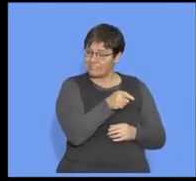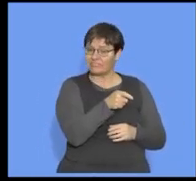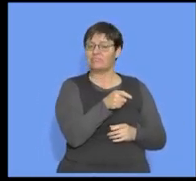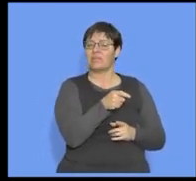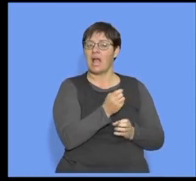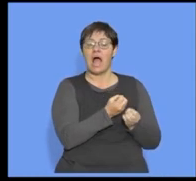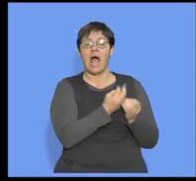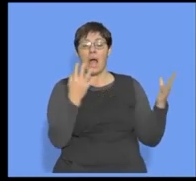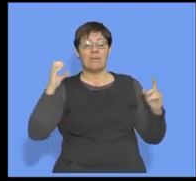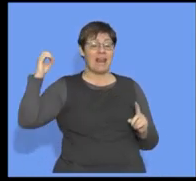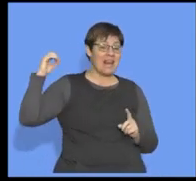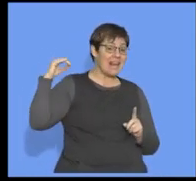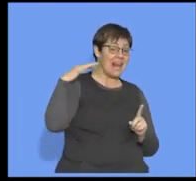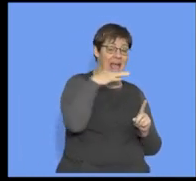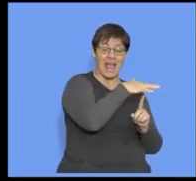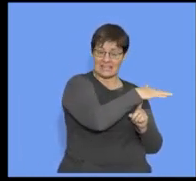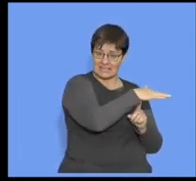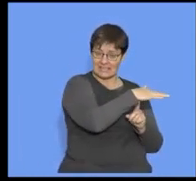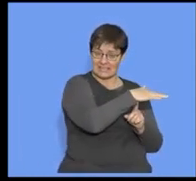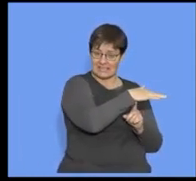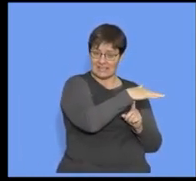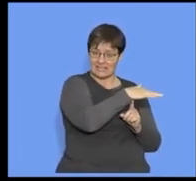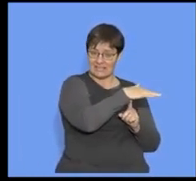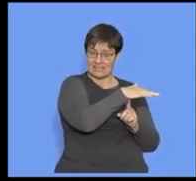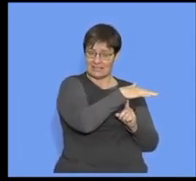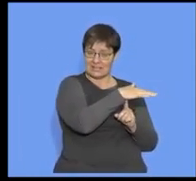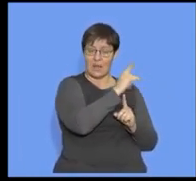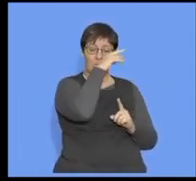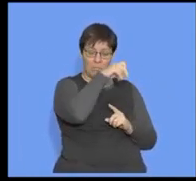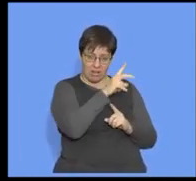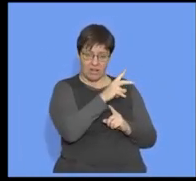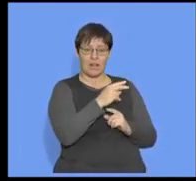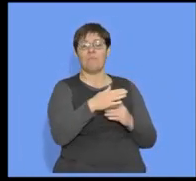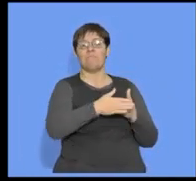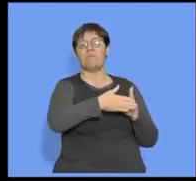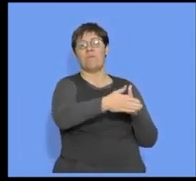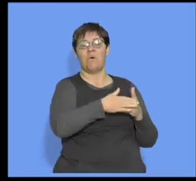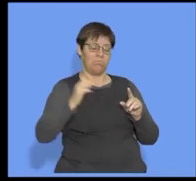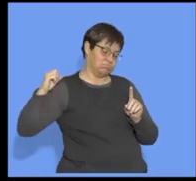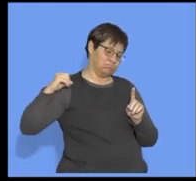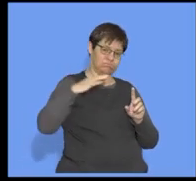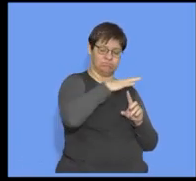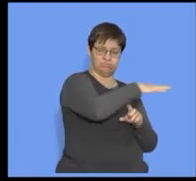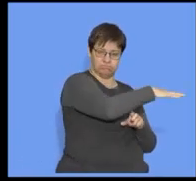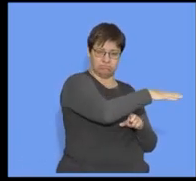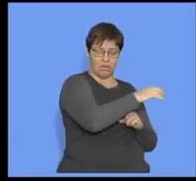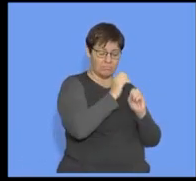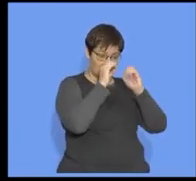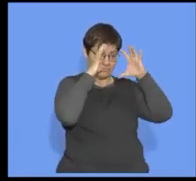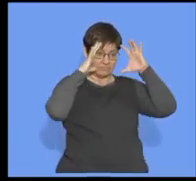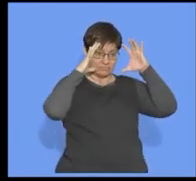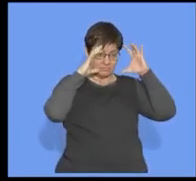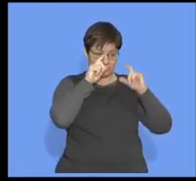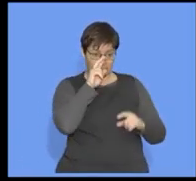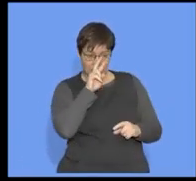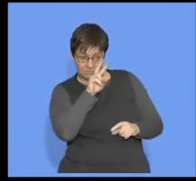that case, the amount of light that will enter the eye, the pupil will increase. So the